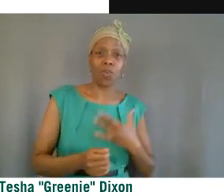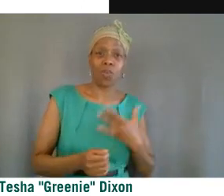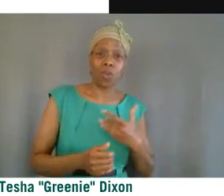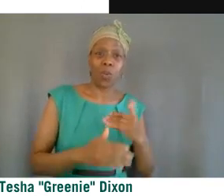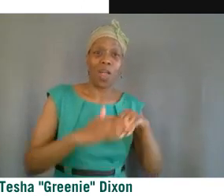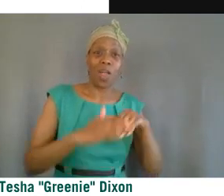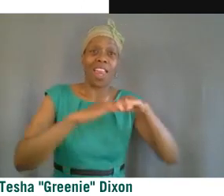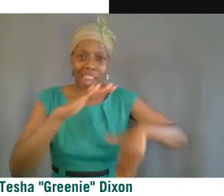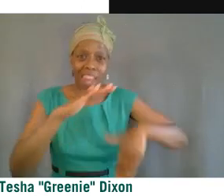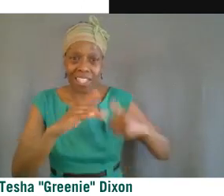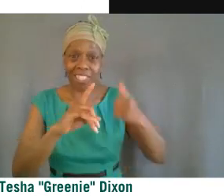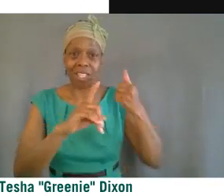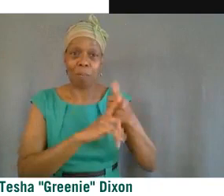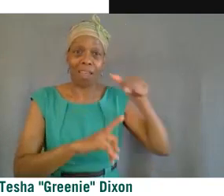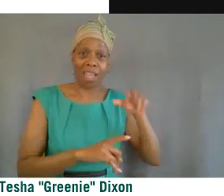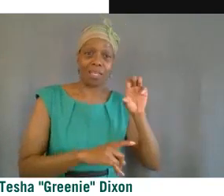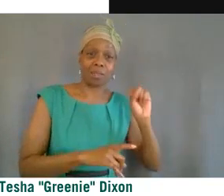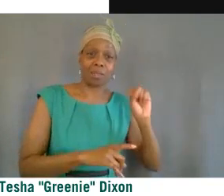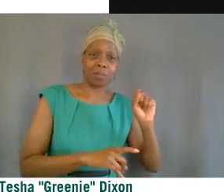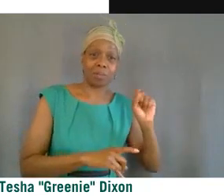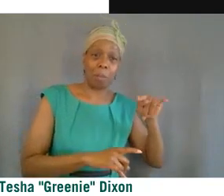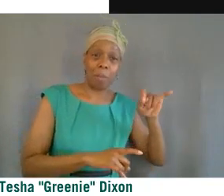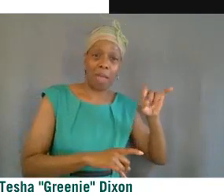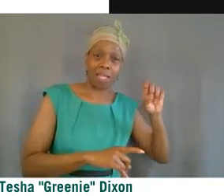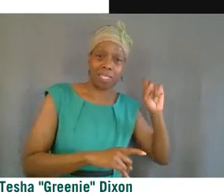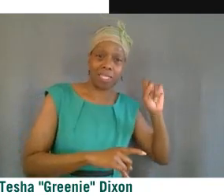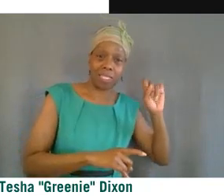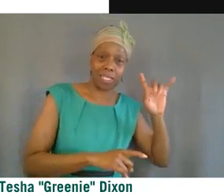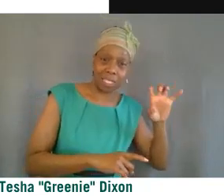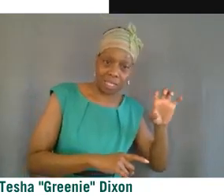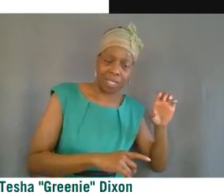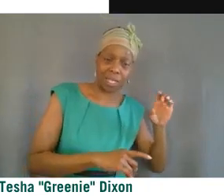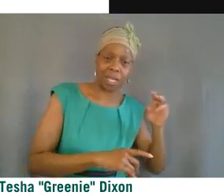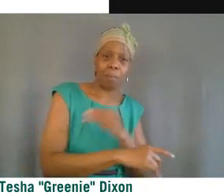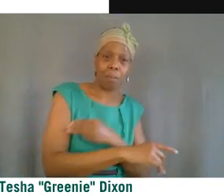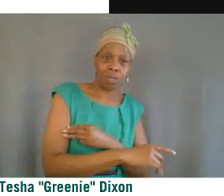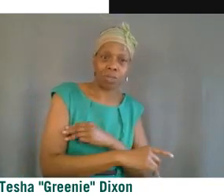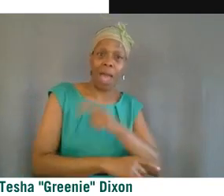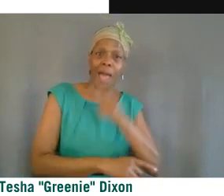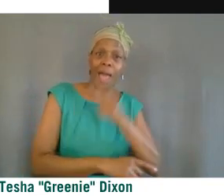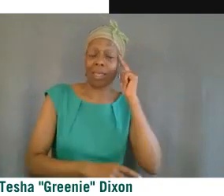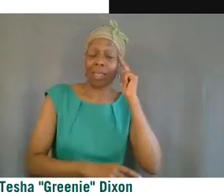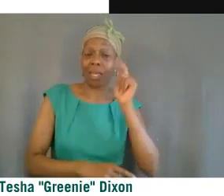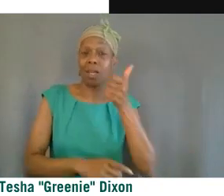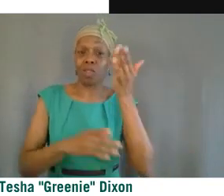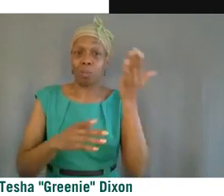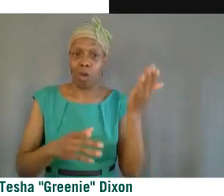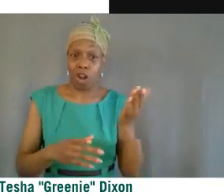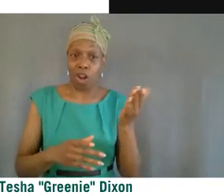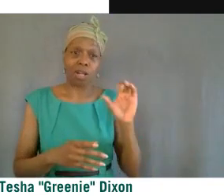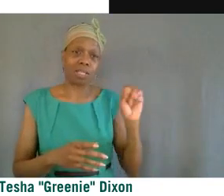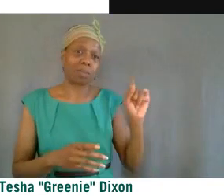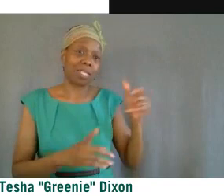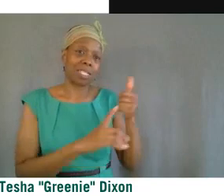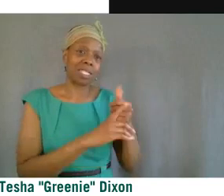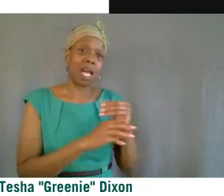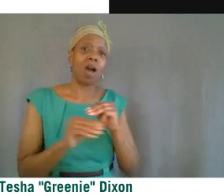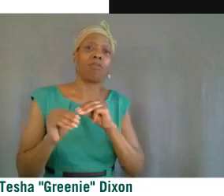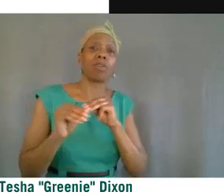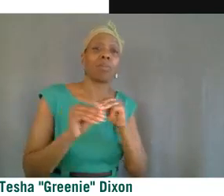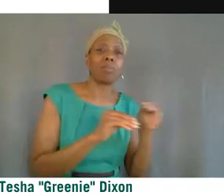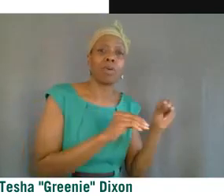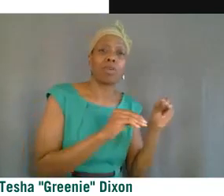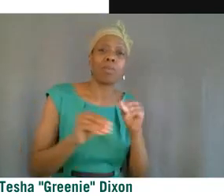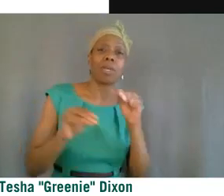is that spasticity is a movement pattern. And so our brain learns to adjust to patterns that we